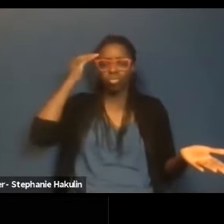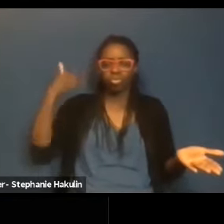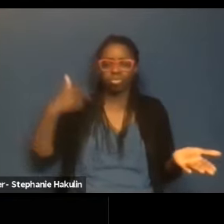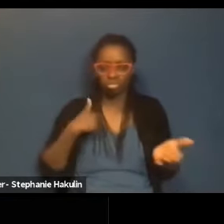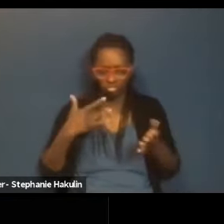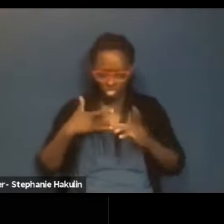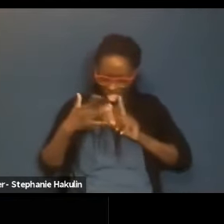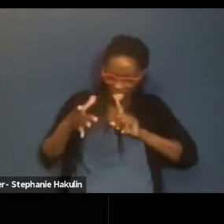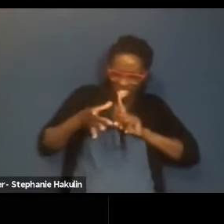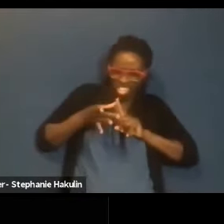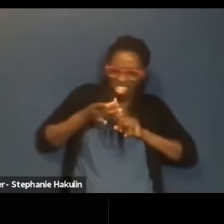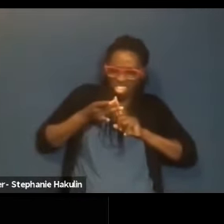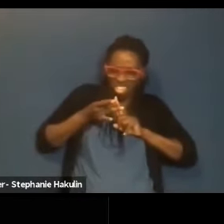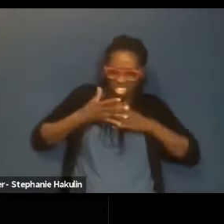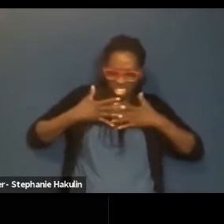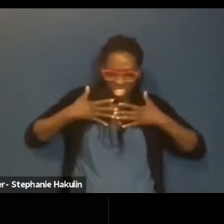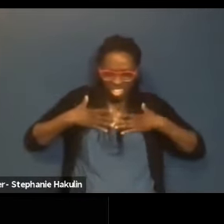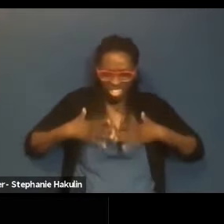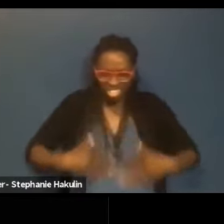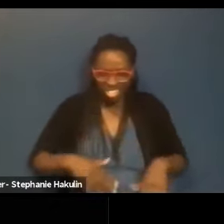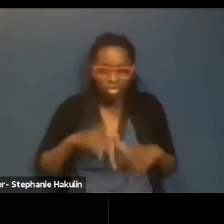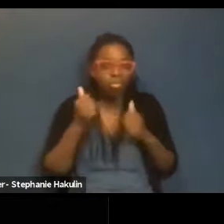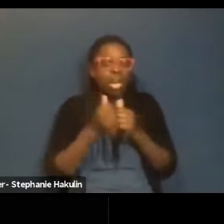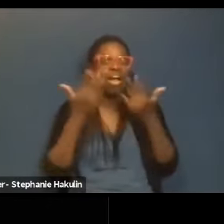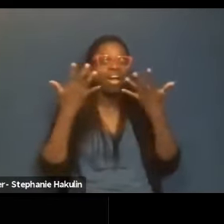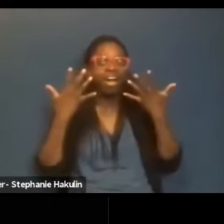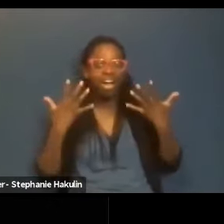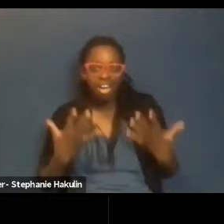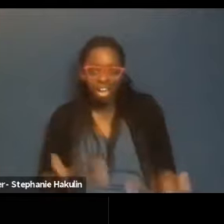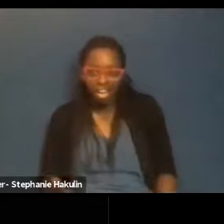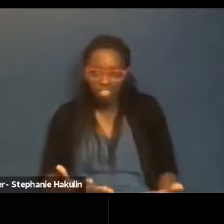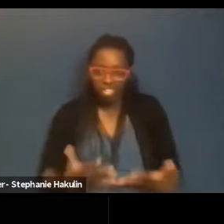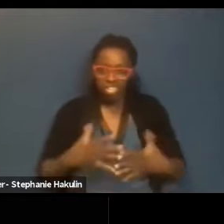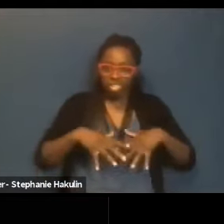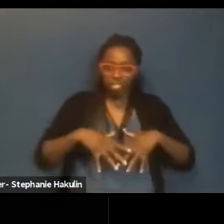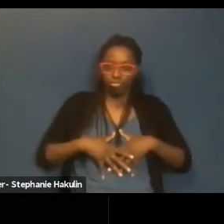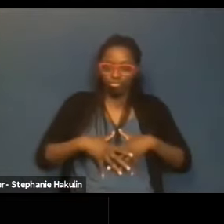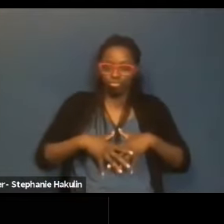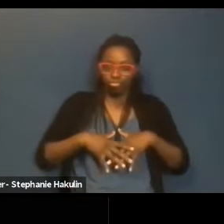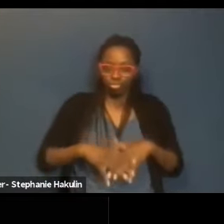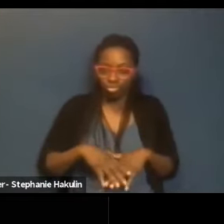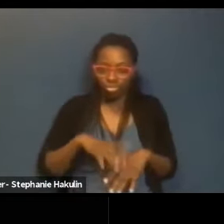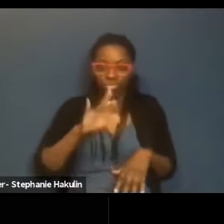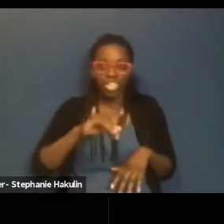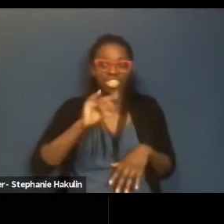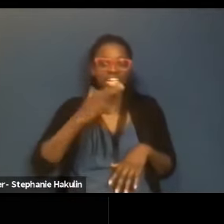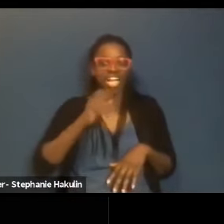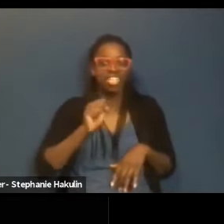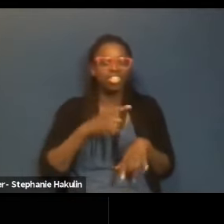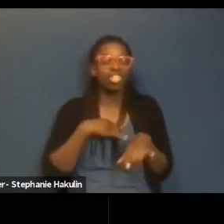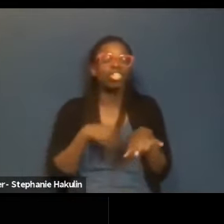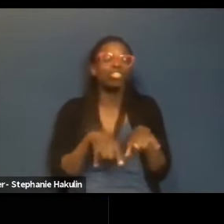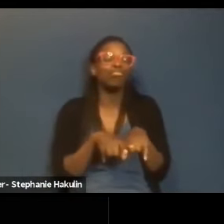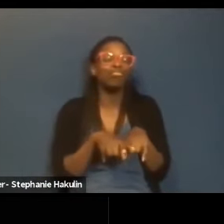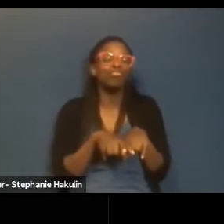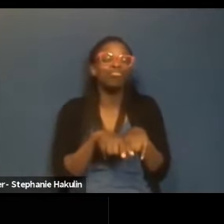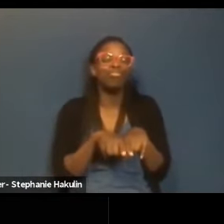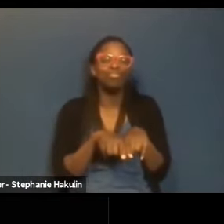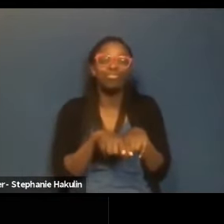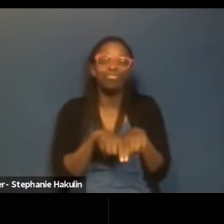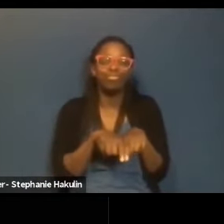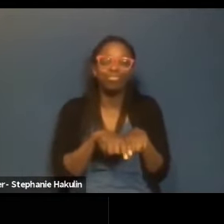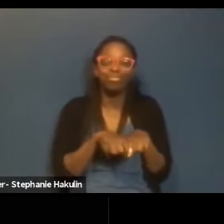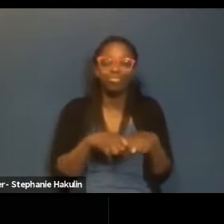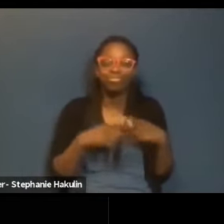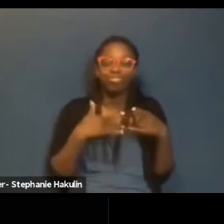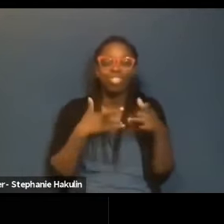light, slight, ode to my thighs. How they kiss and suckle, rub and break, palatable even, but never faint. Ode